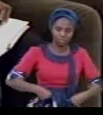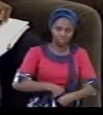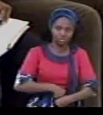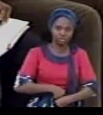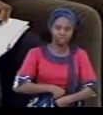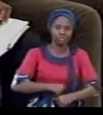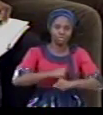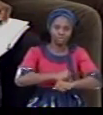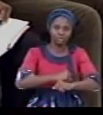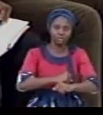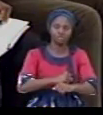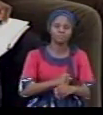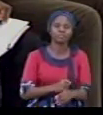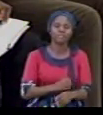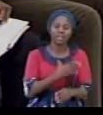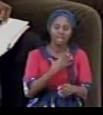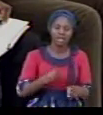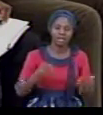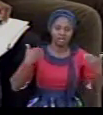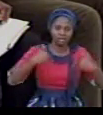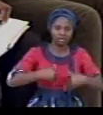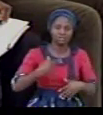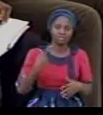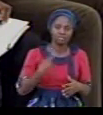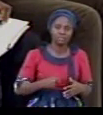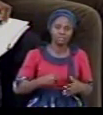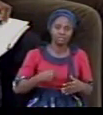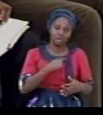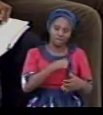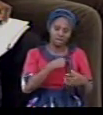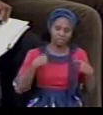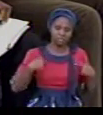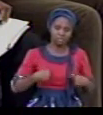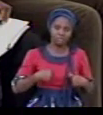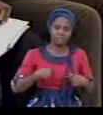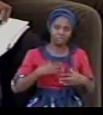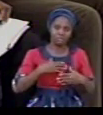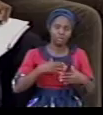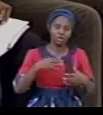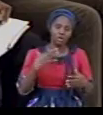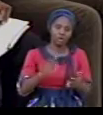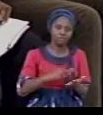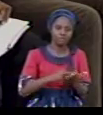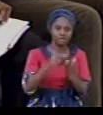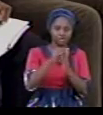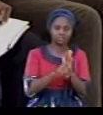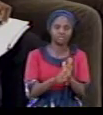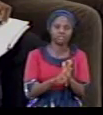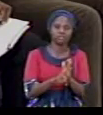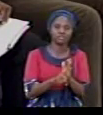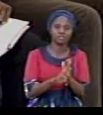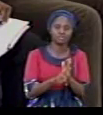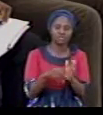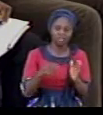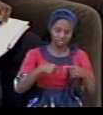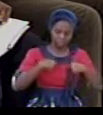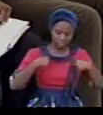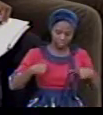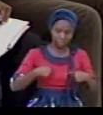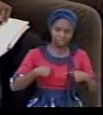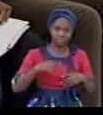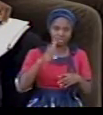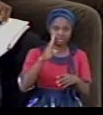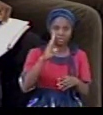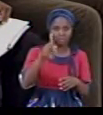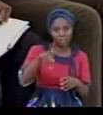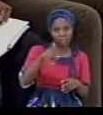and having on the breastplate of, tell me, the breastplate of righteousness. What